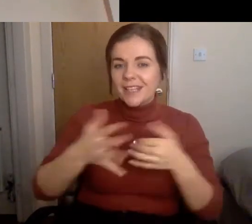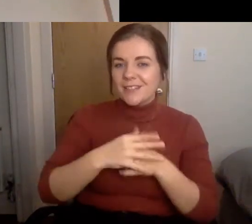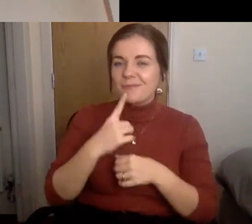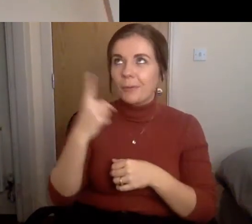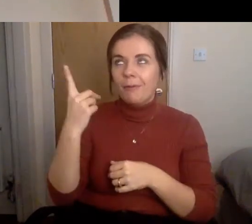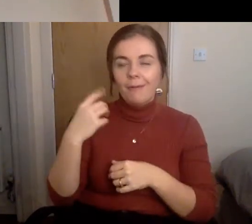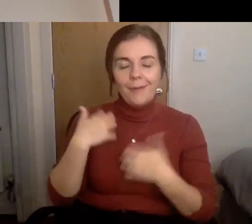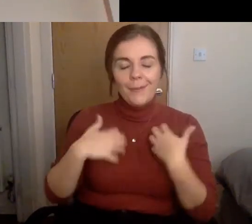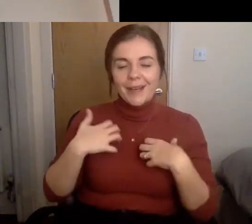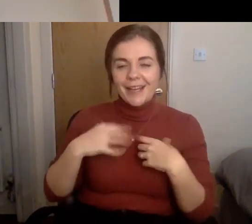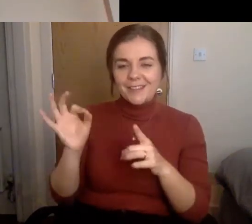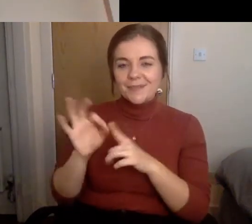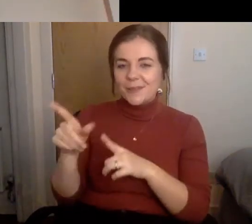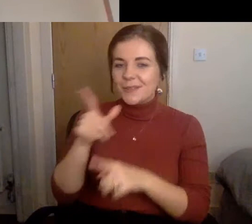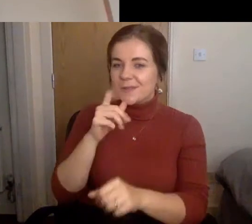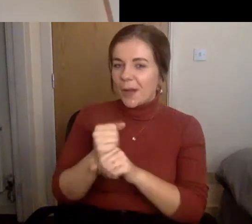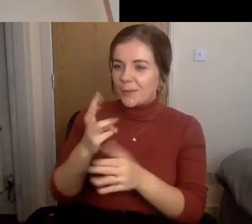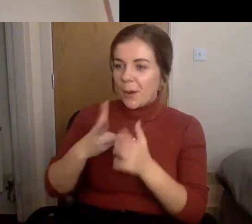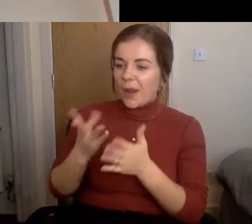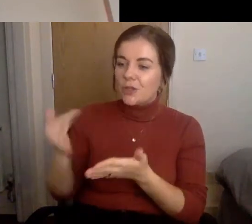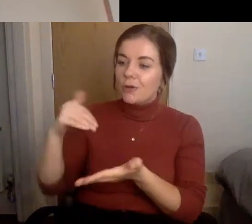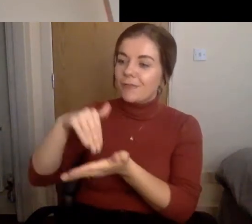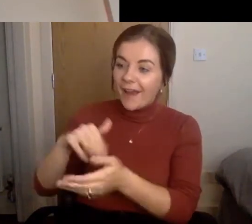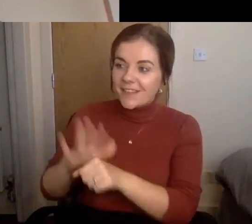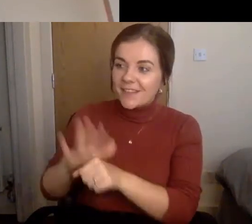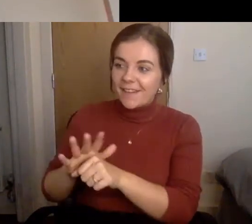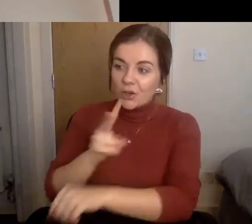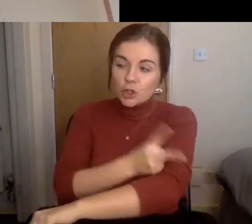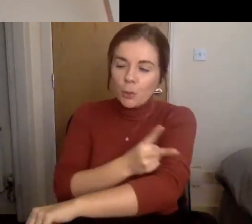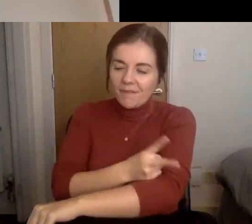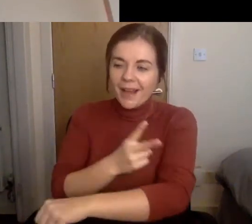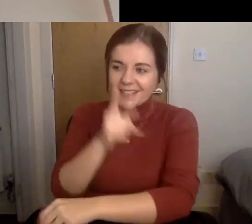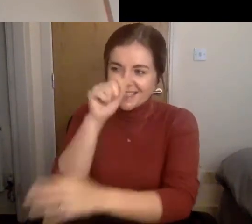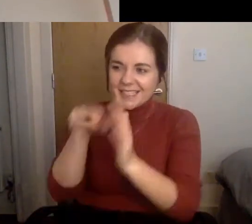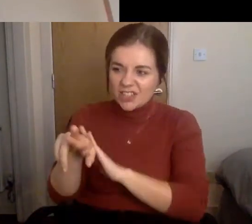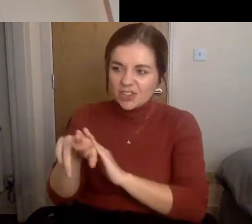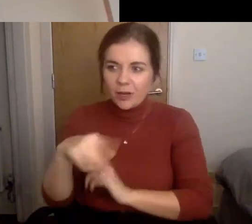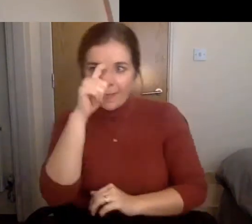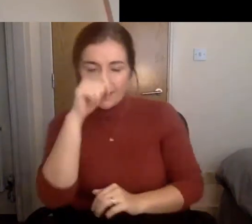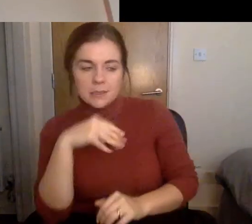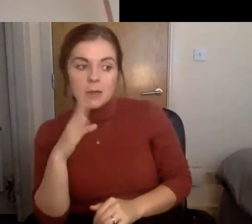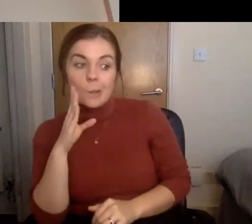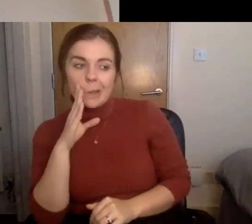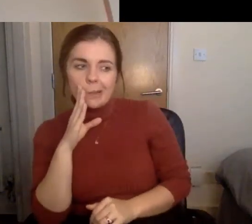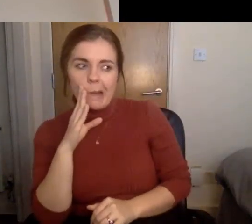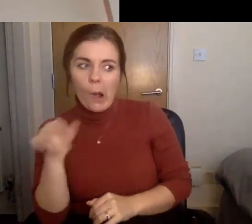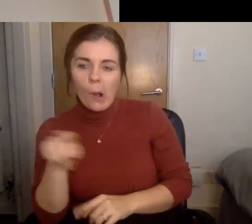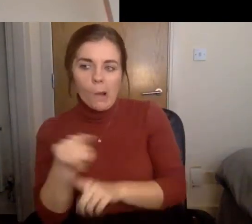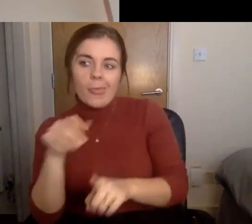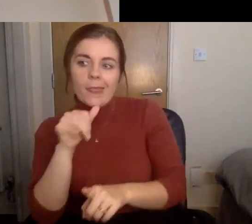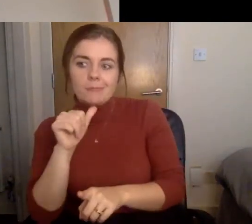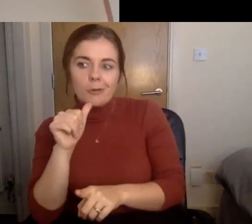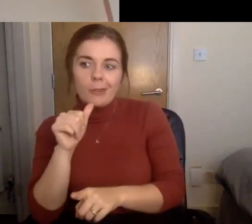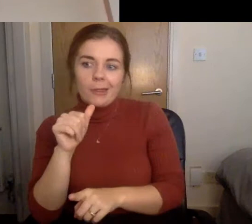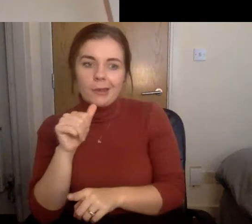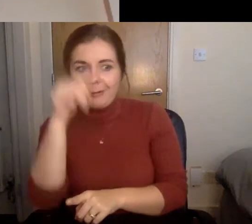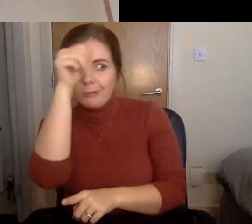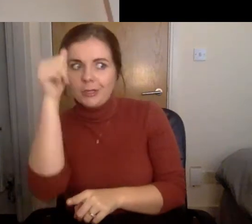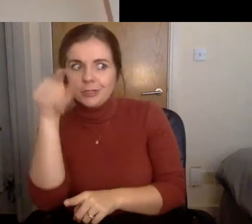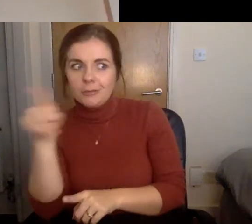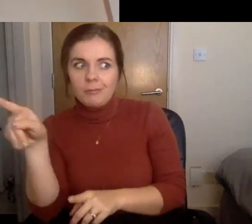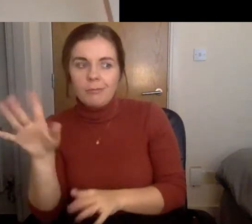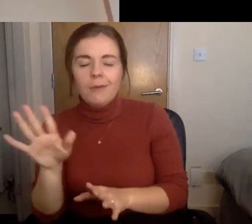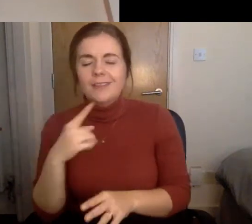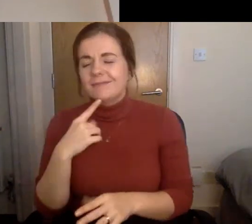it's a really interesting point there was about, you know, when you came in as a DA, so you got that kind of the whisper in, you know, that hush hush kind of, which is